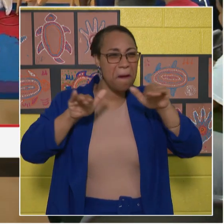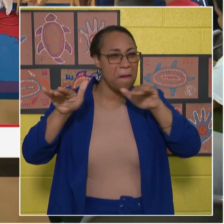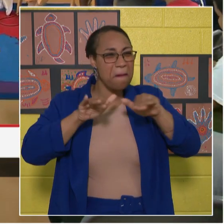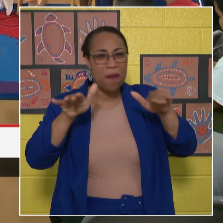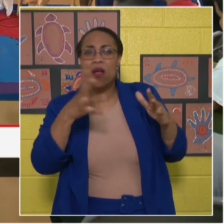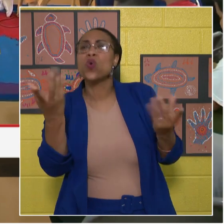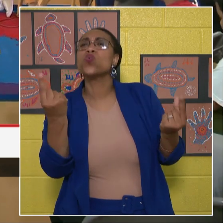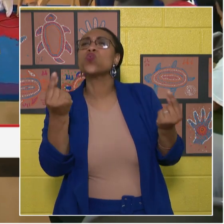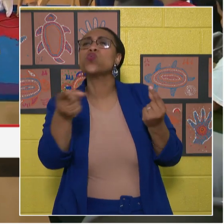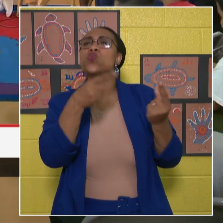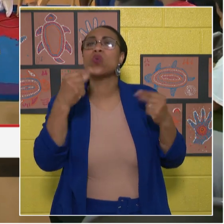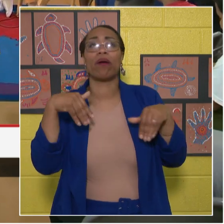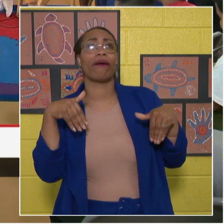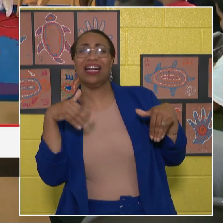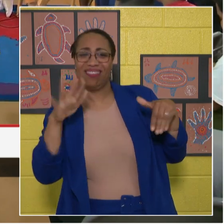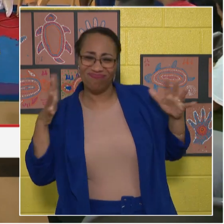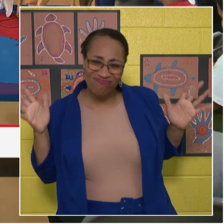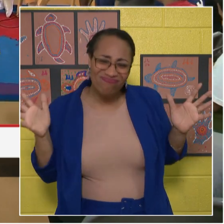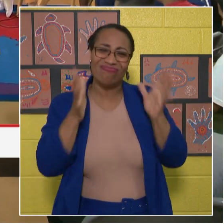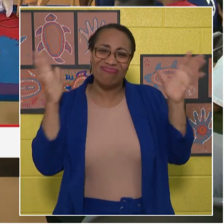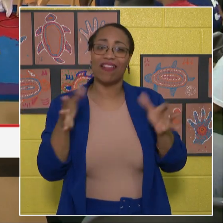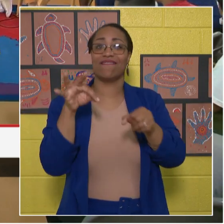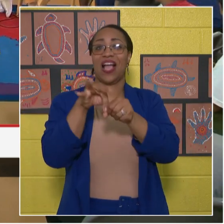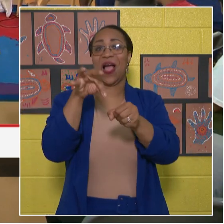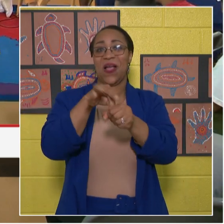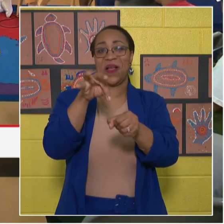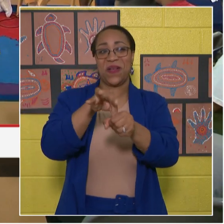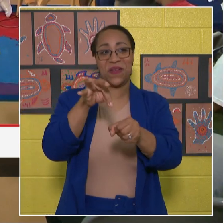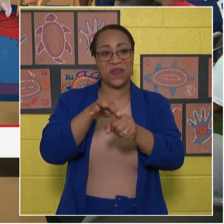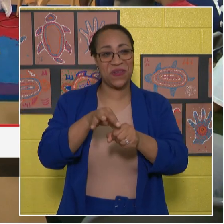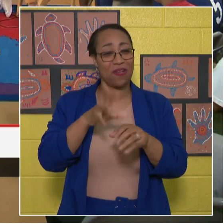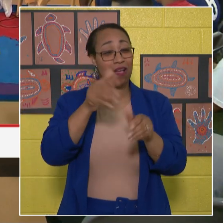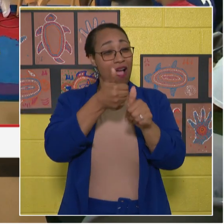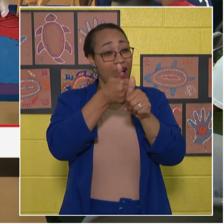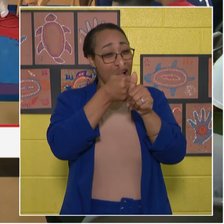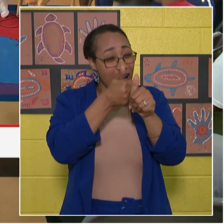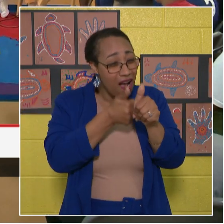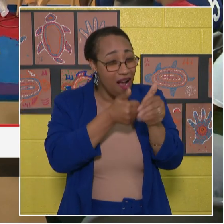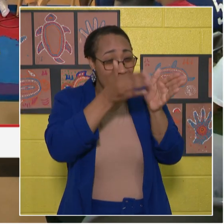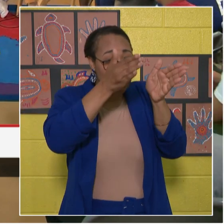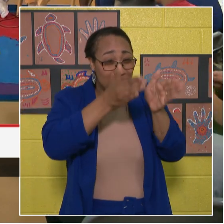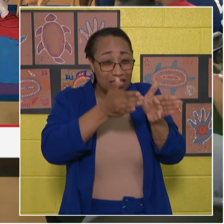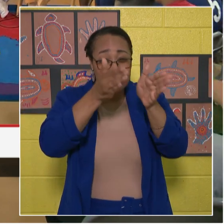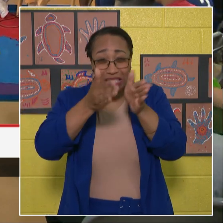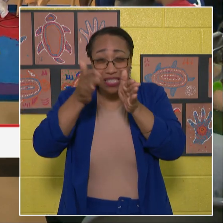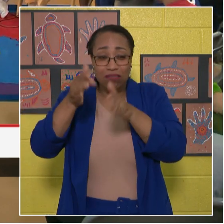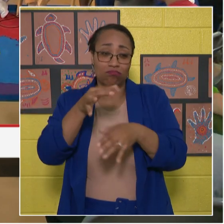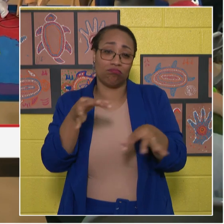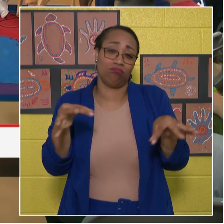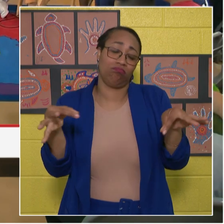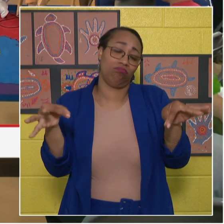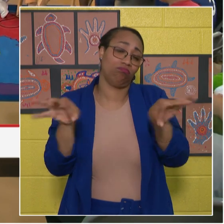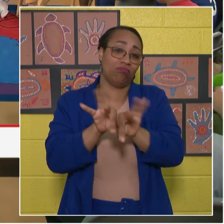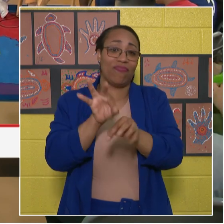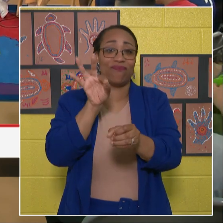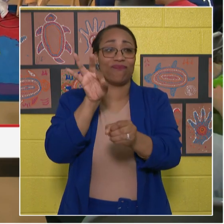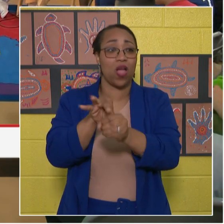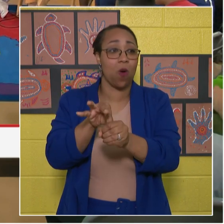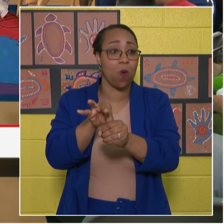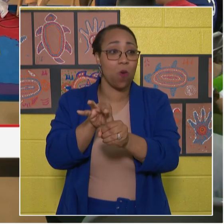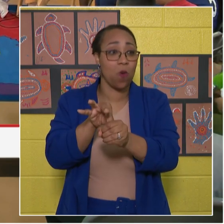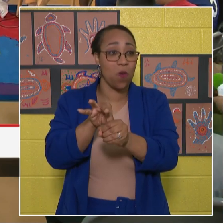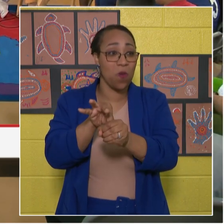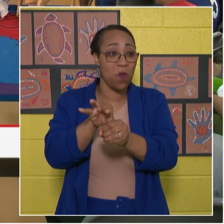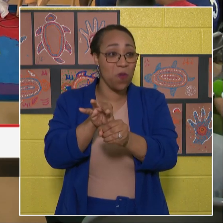can vote. And every vote counts. I just want to share a little story with